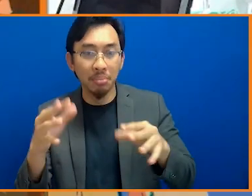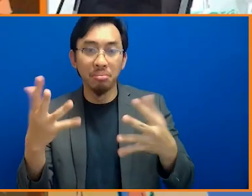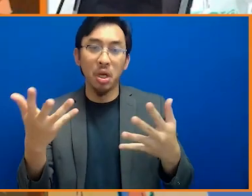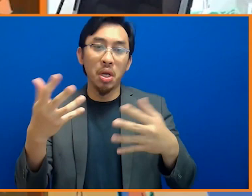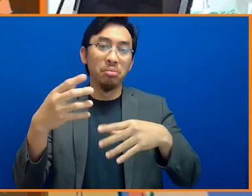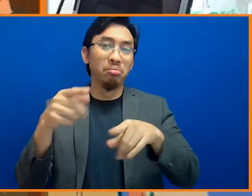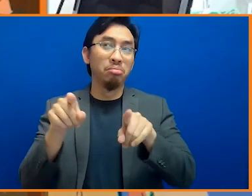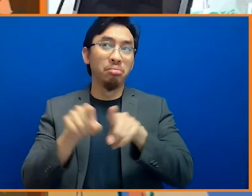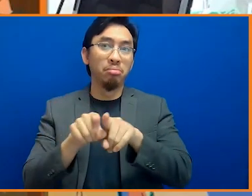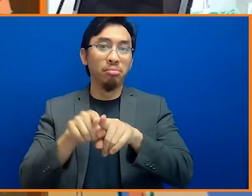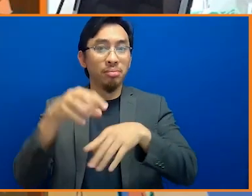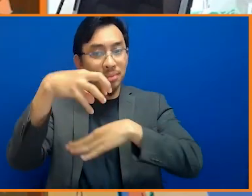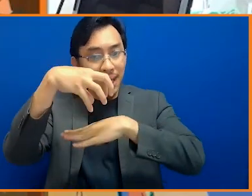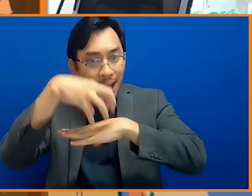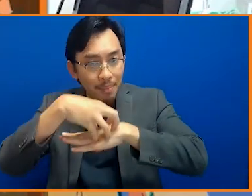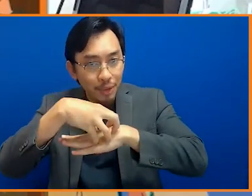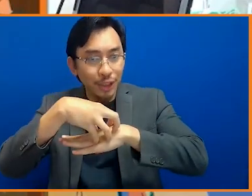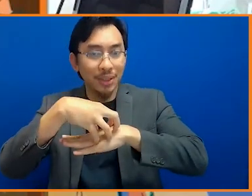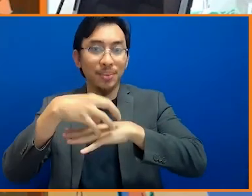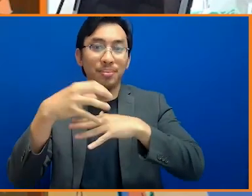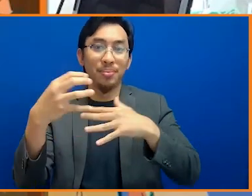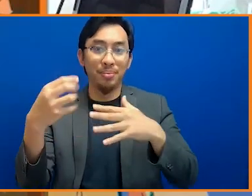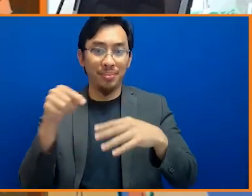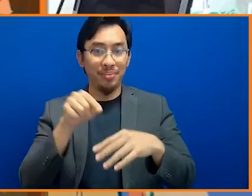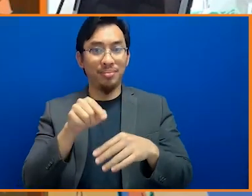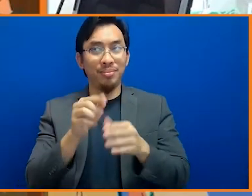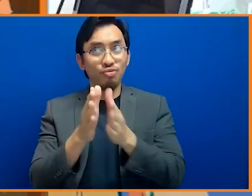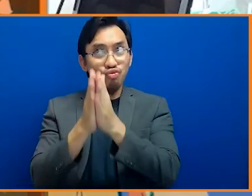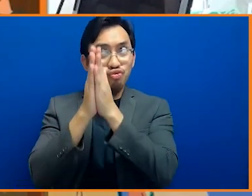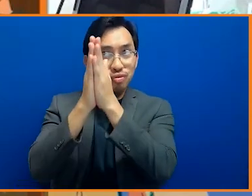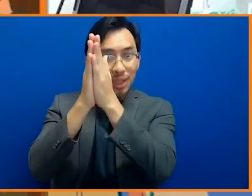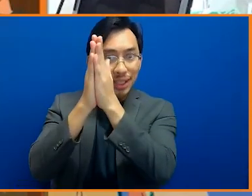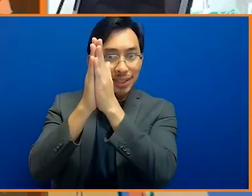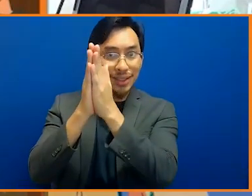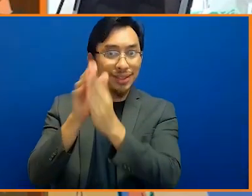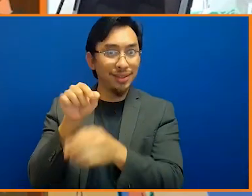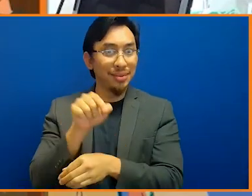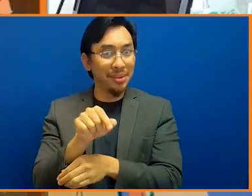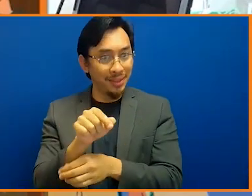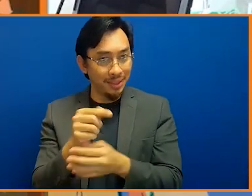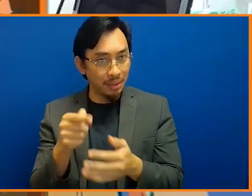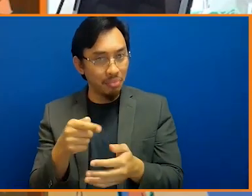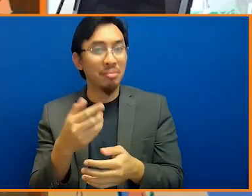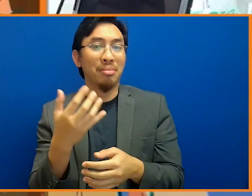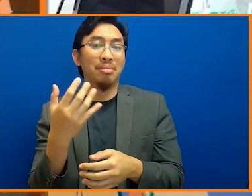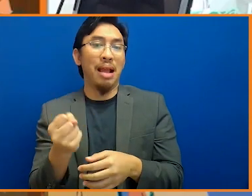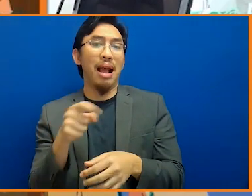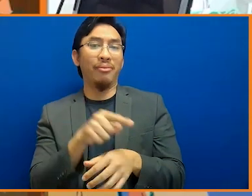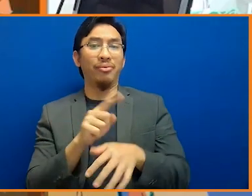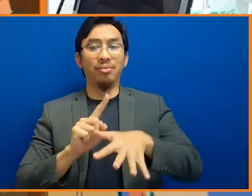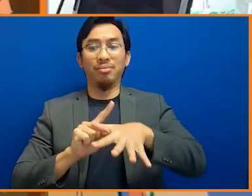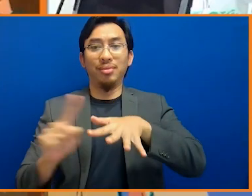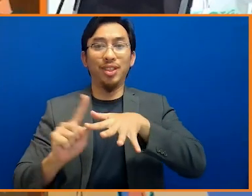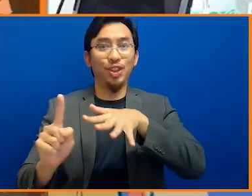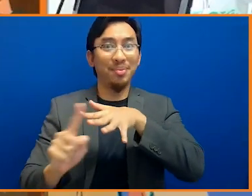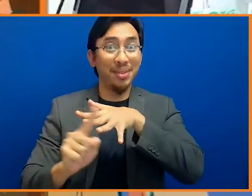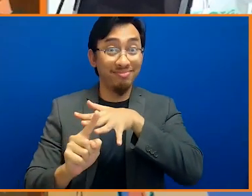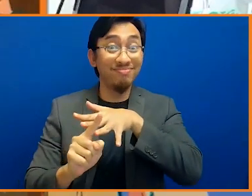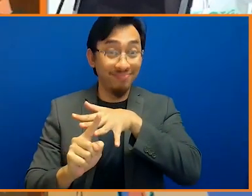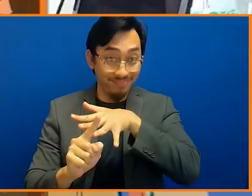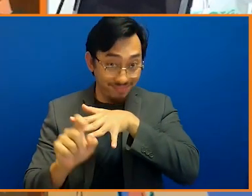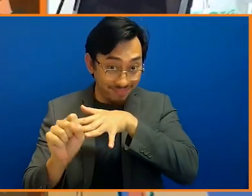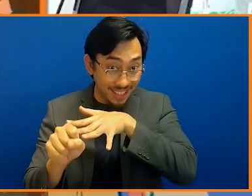also there is like mosque as the main function as the religious ritual places that being used as